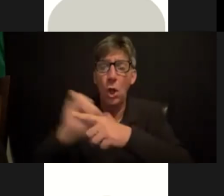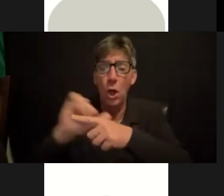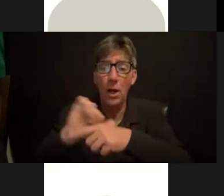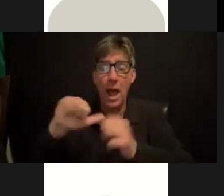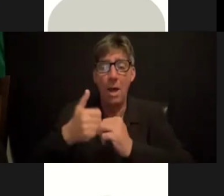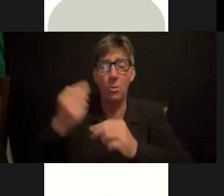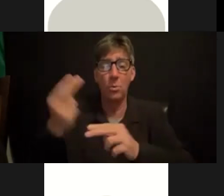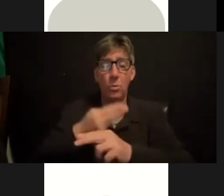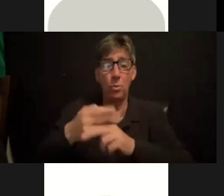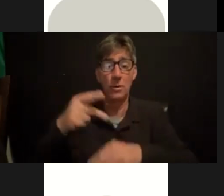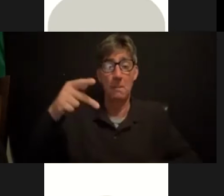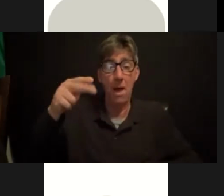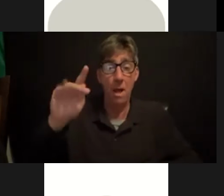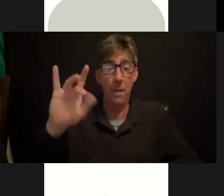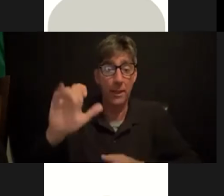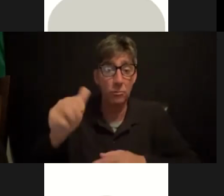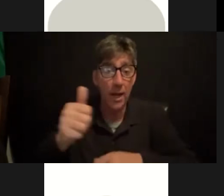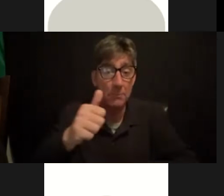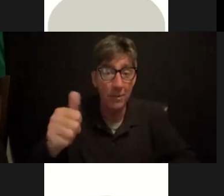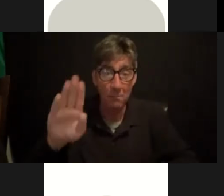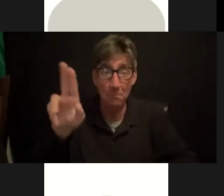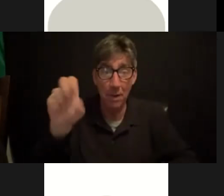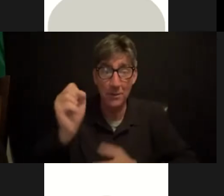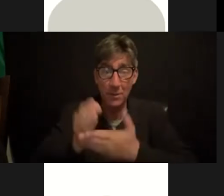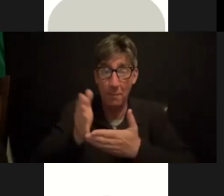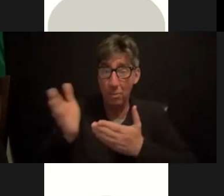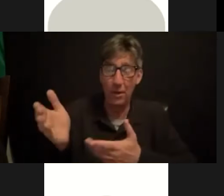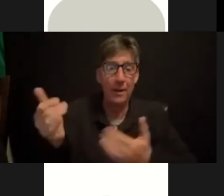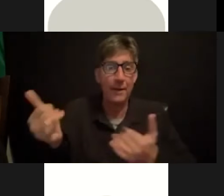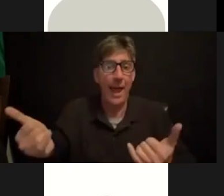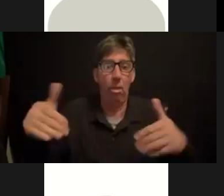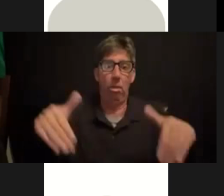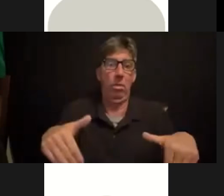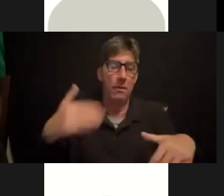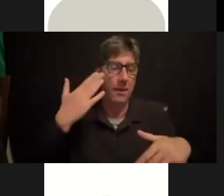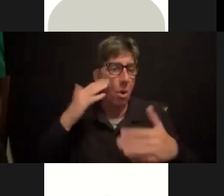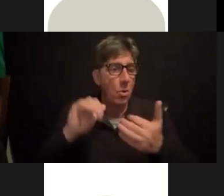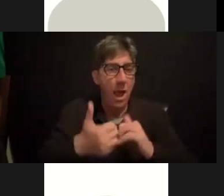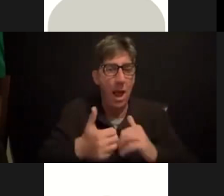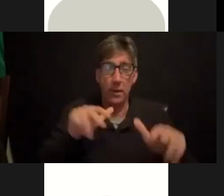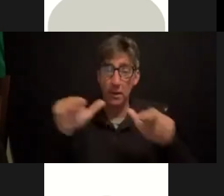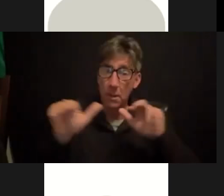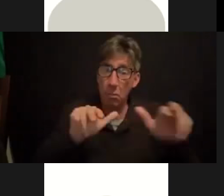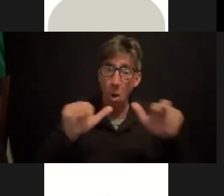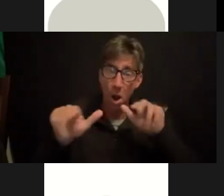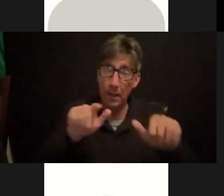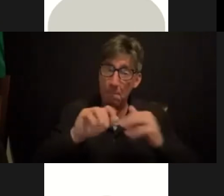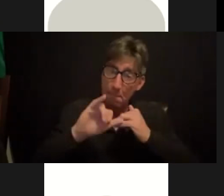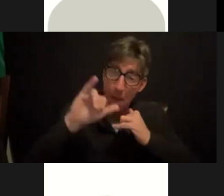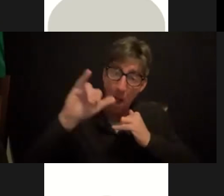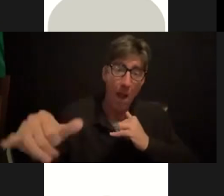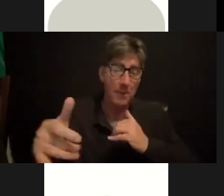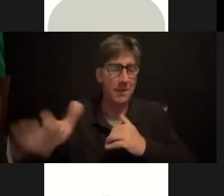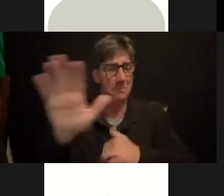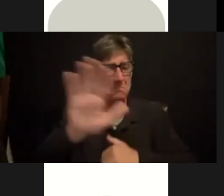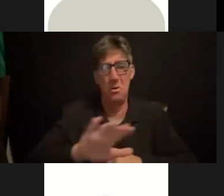and there was a bus stop nearby, and now they won't even know how to do that. They'd be walking miles and miles, at least a